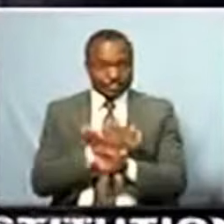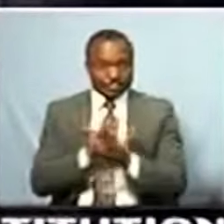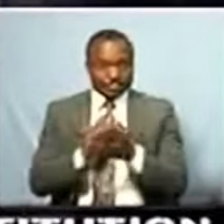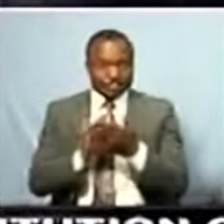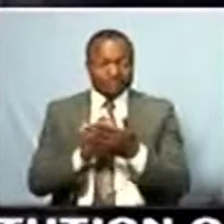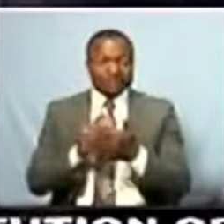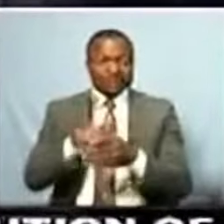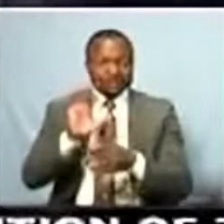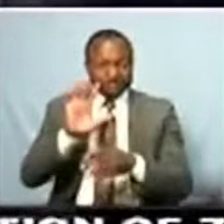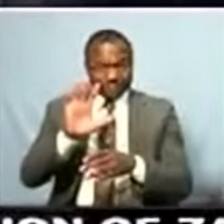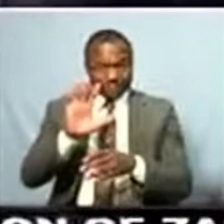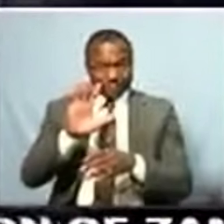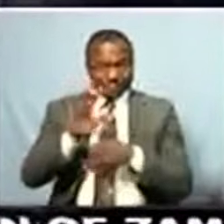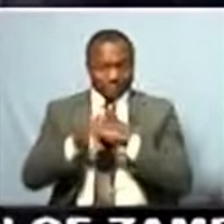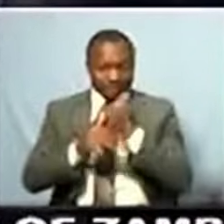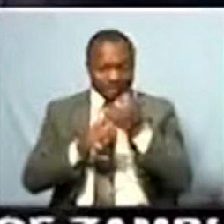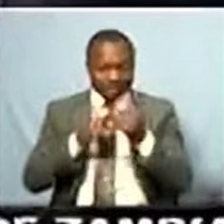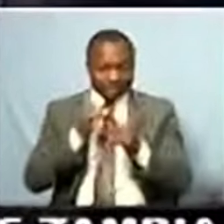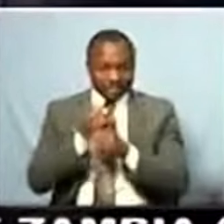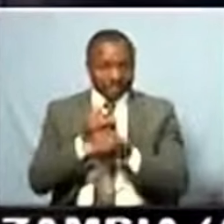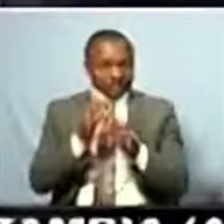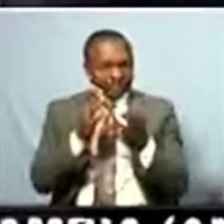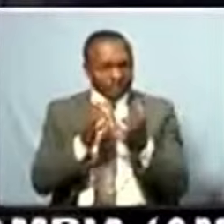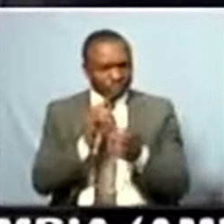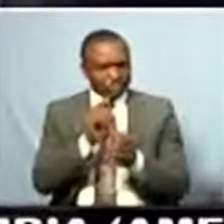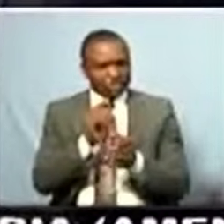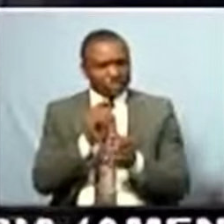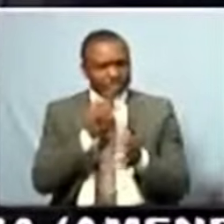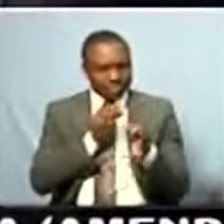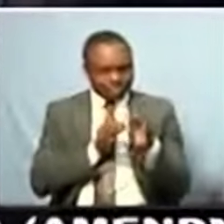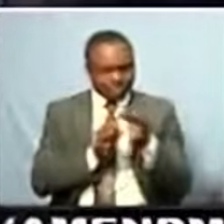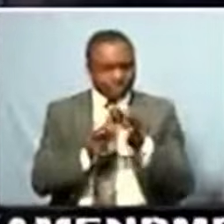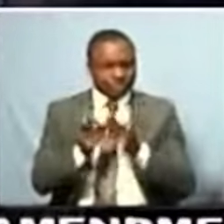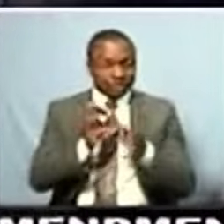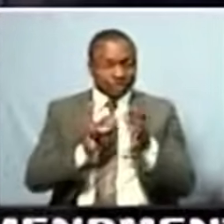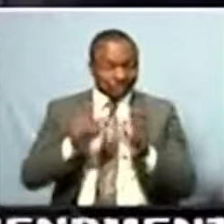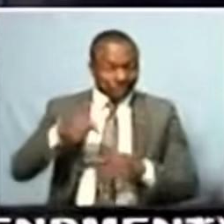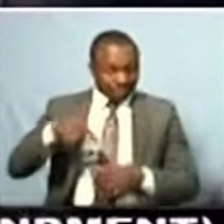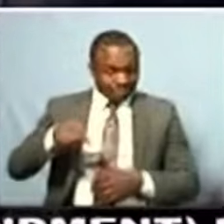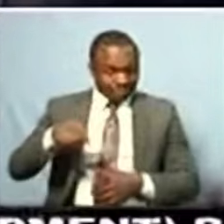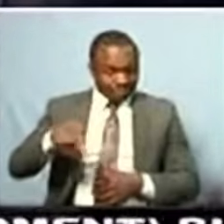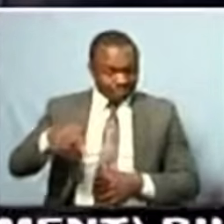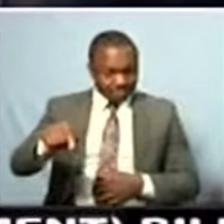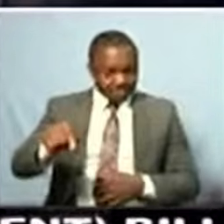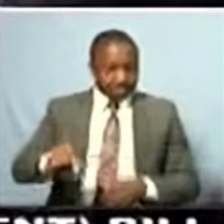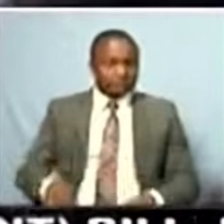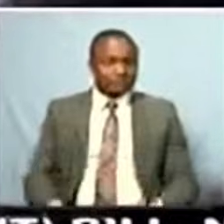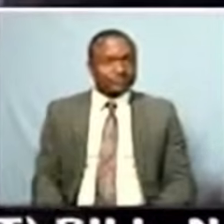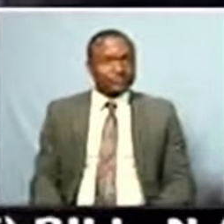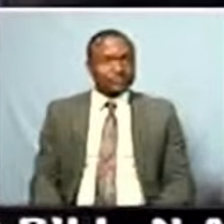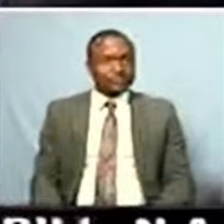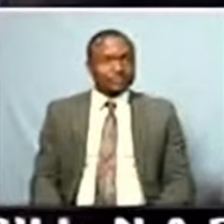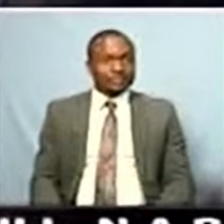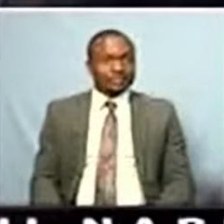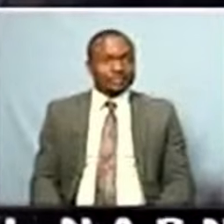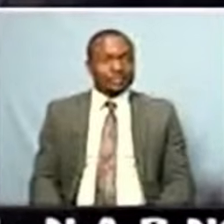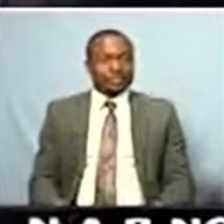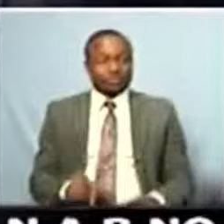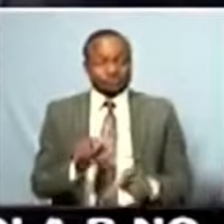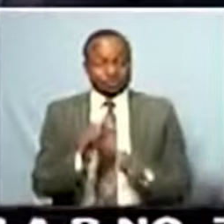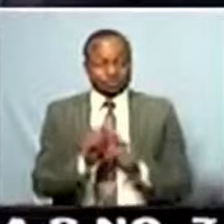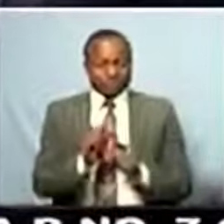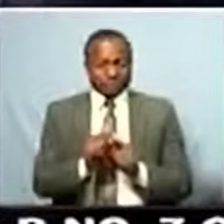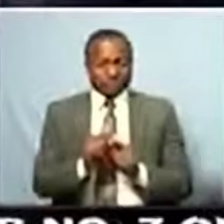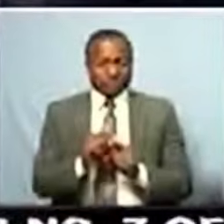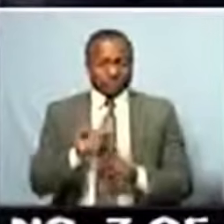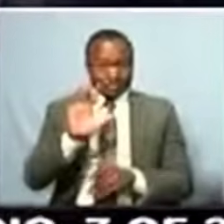from the 5 years. So I'd like you to reconcile the consistency of the phrase shall